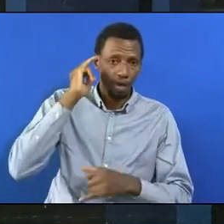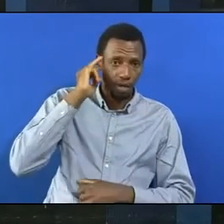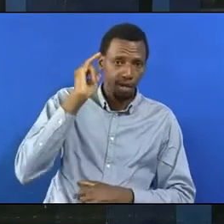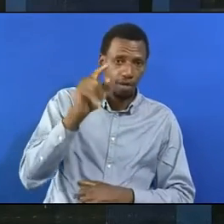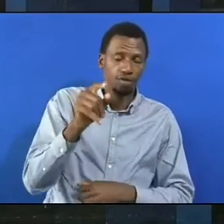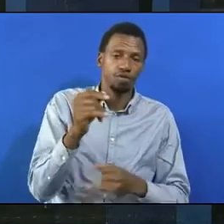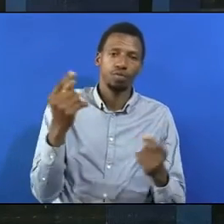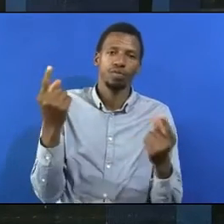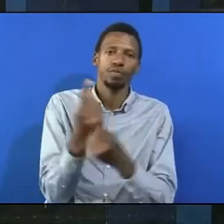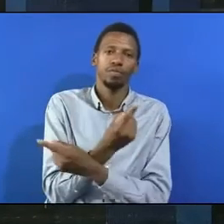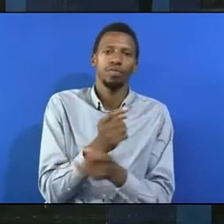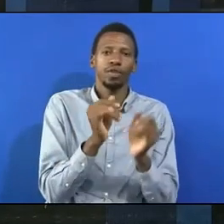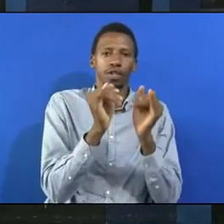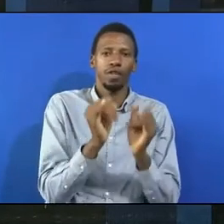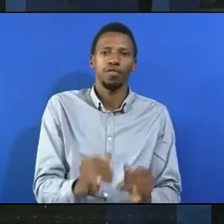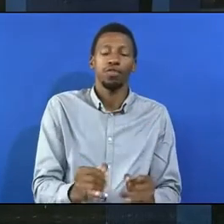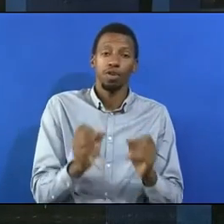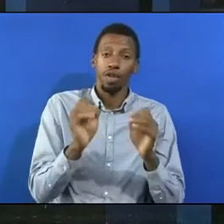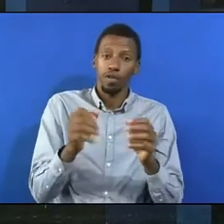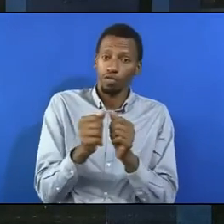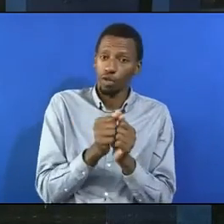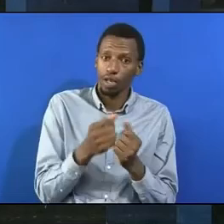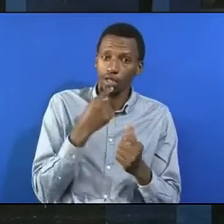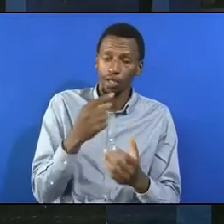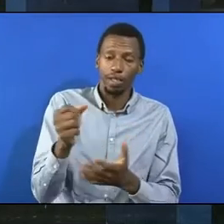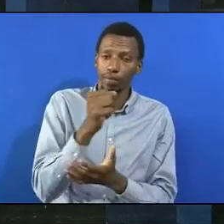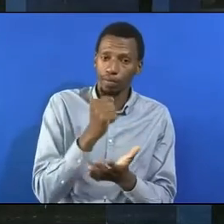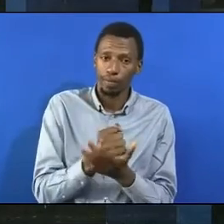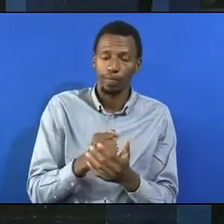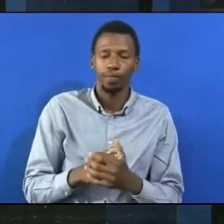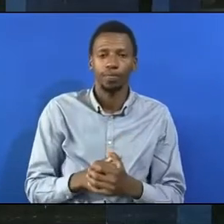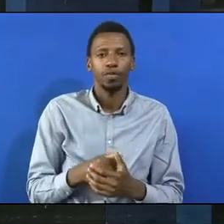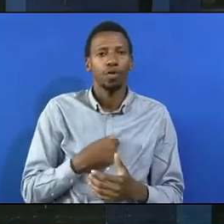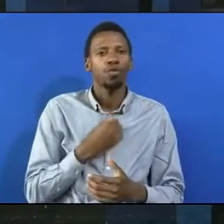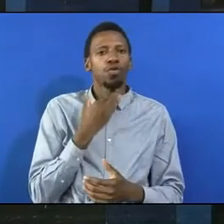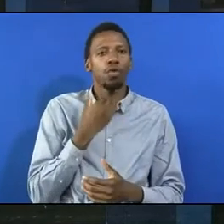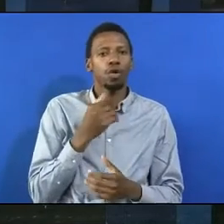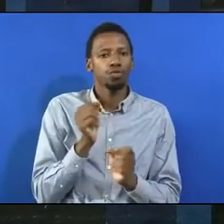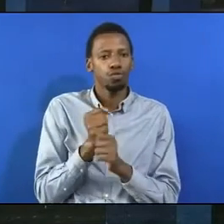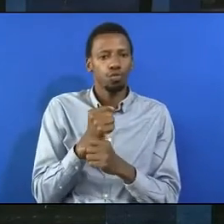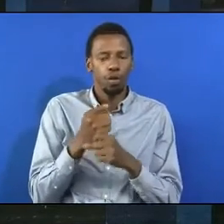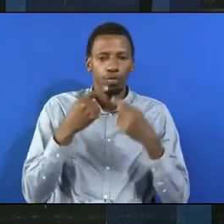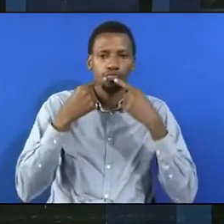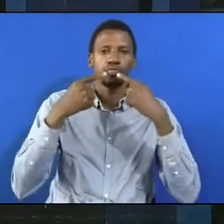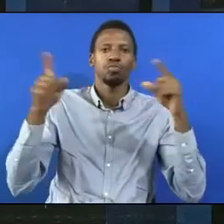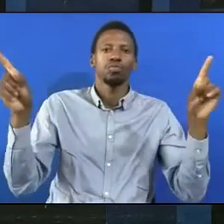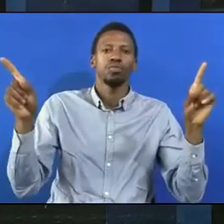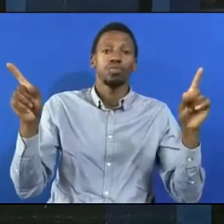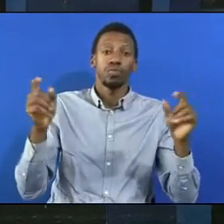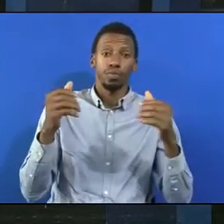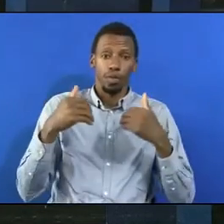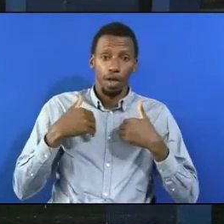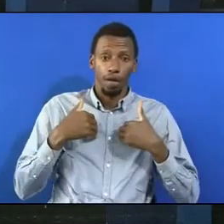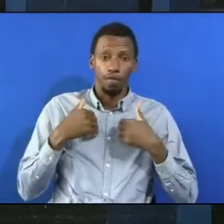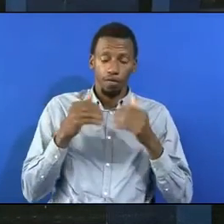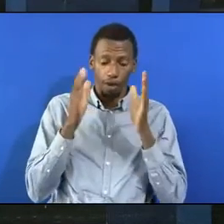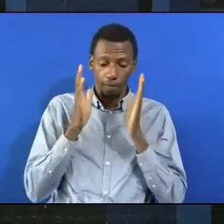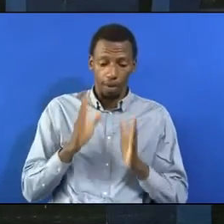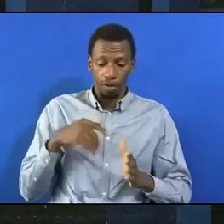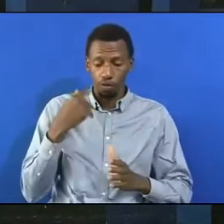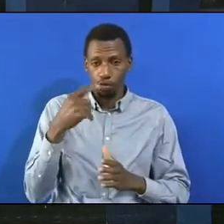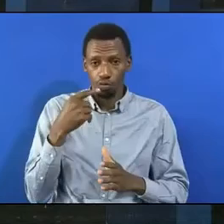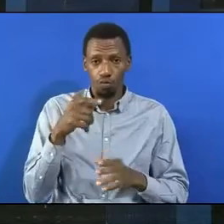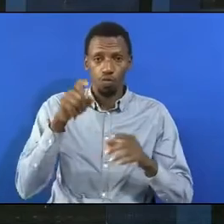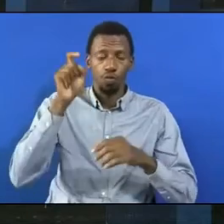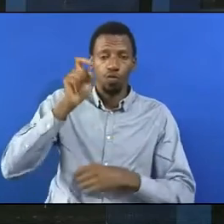individual. If we are together, say amen. Amen. And so I want to make a call. There is somebody who needs God's grace. Because you see, friends,